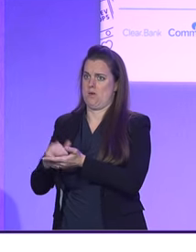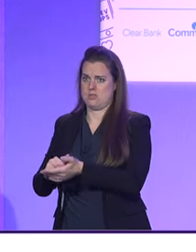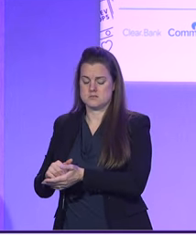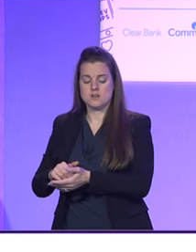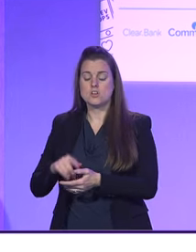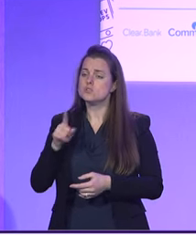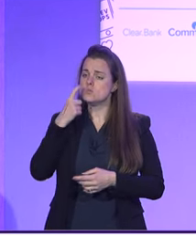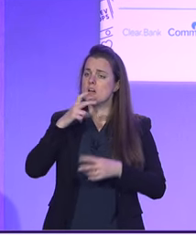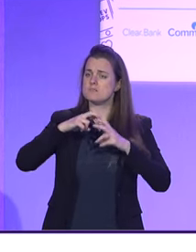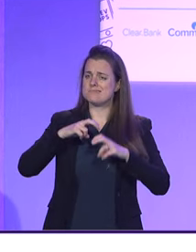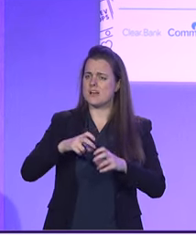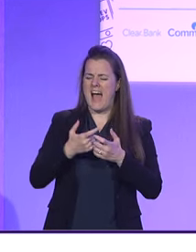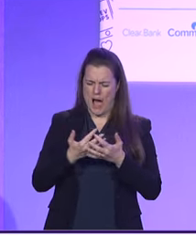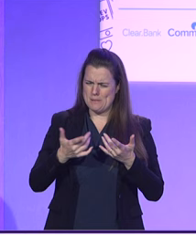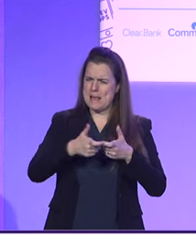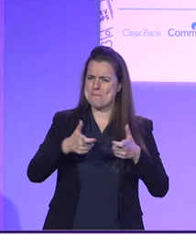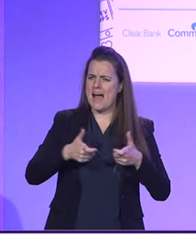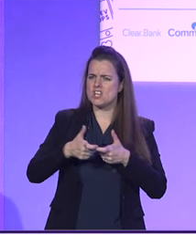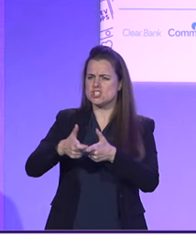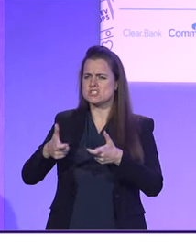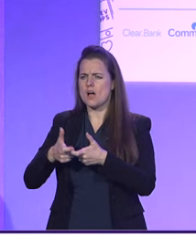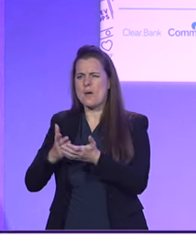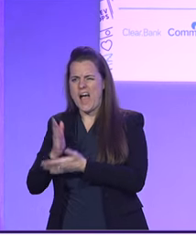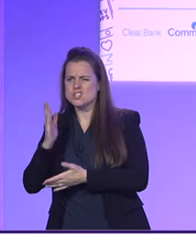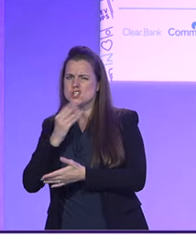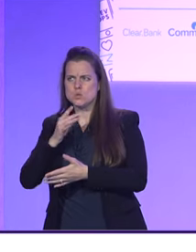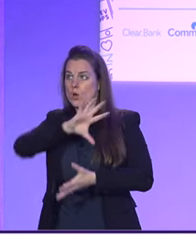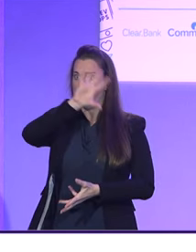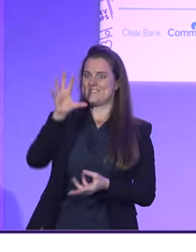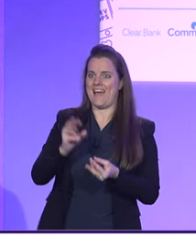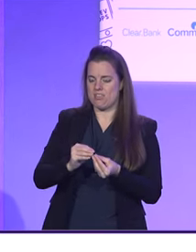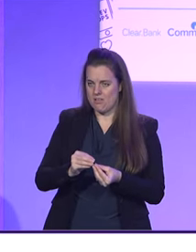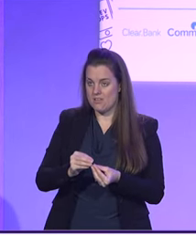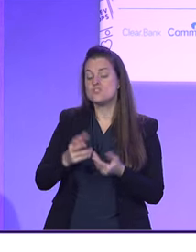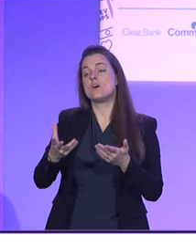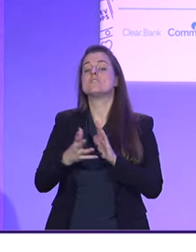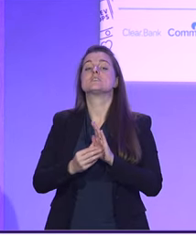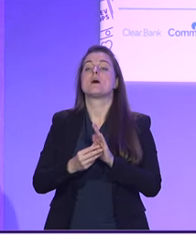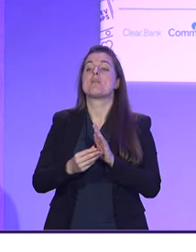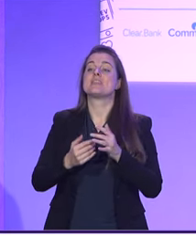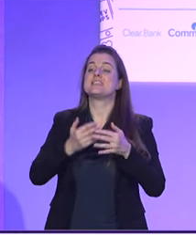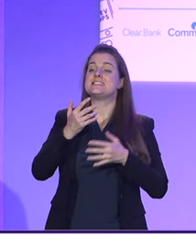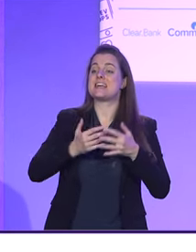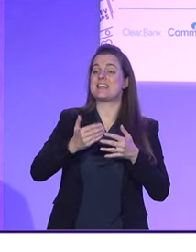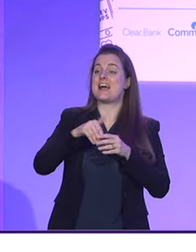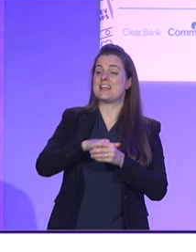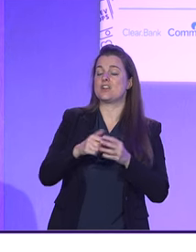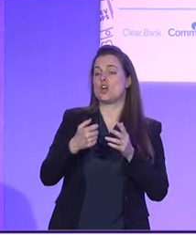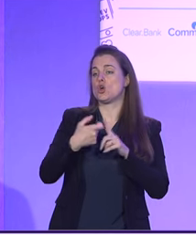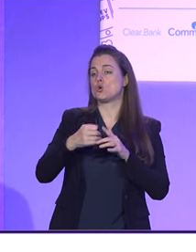like how many packages do we actually use, like as a whole? So for instance, based on the data in the Kubernetes repo.